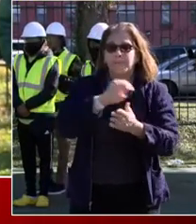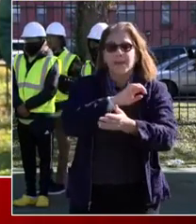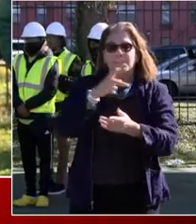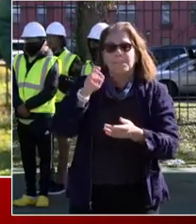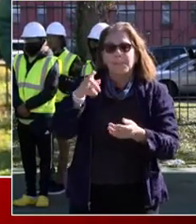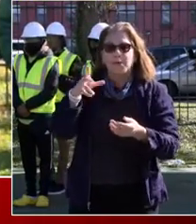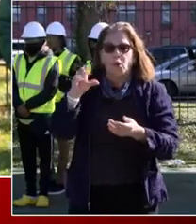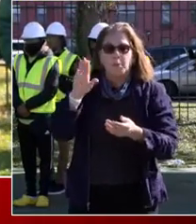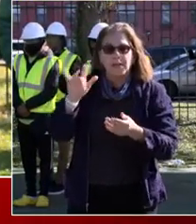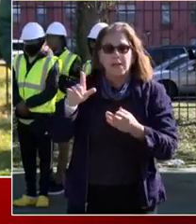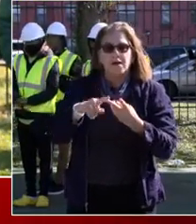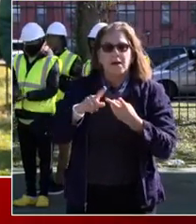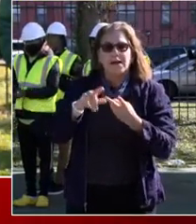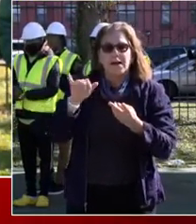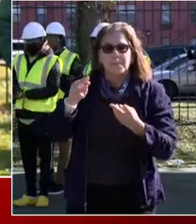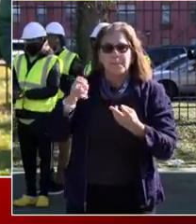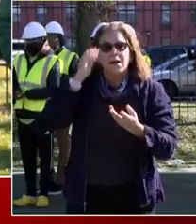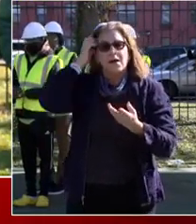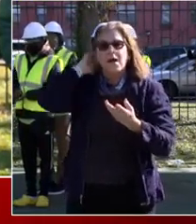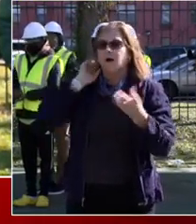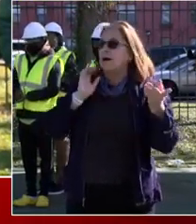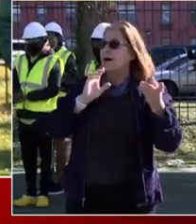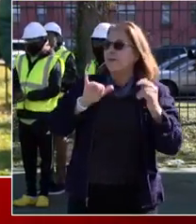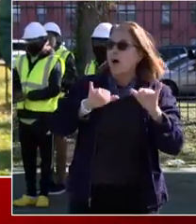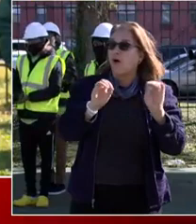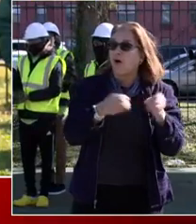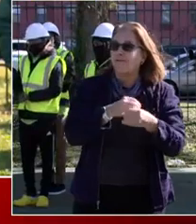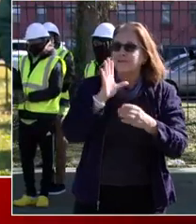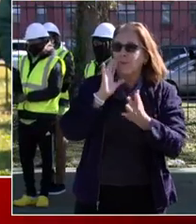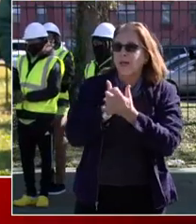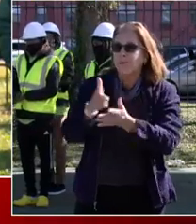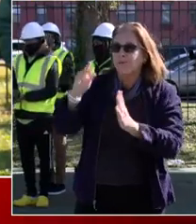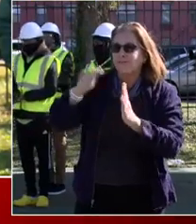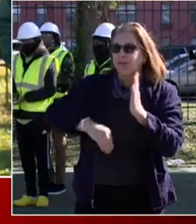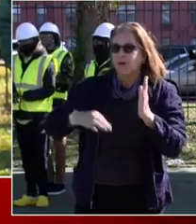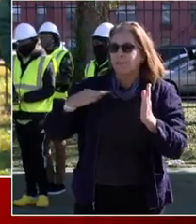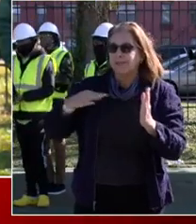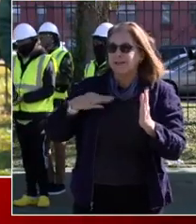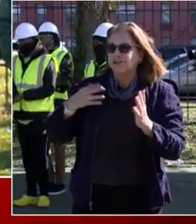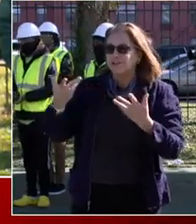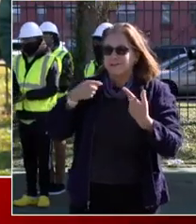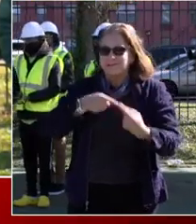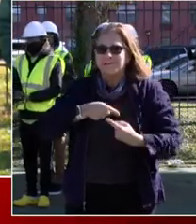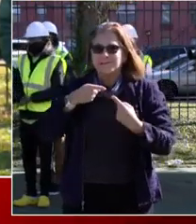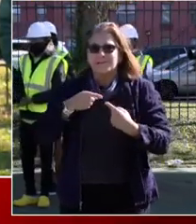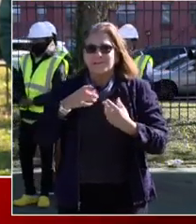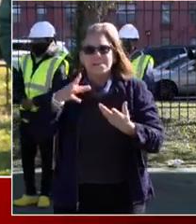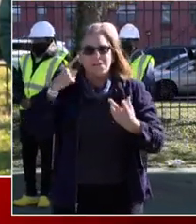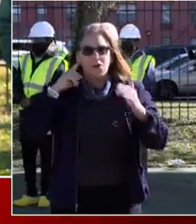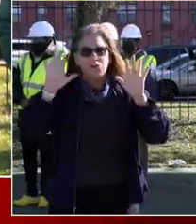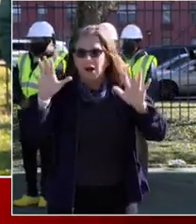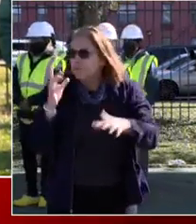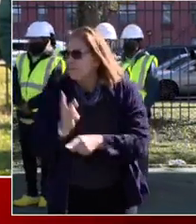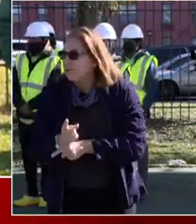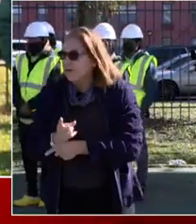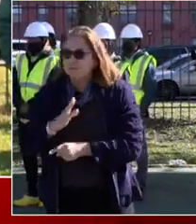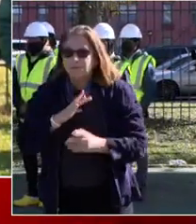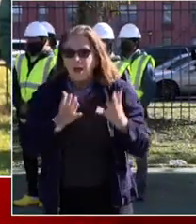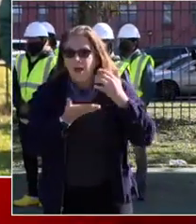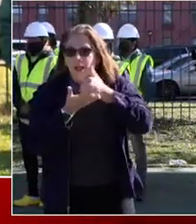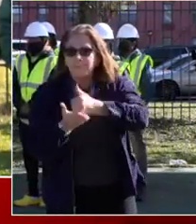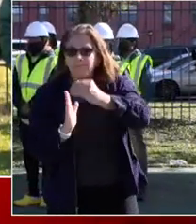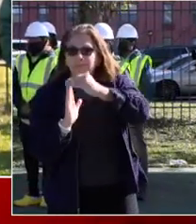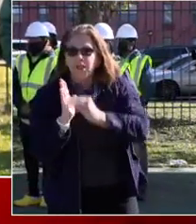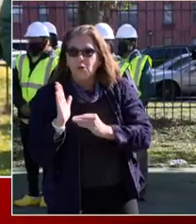All application. That sounds great. Right down at Reeves.